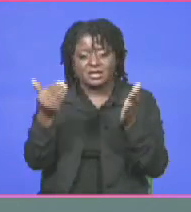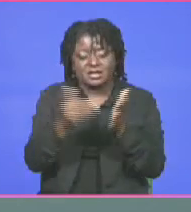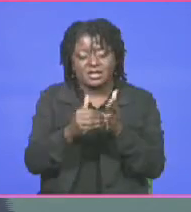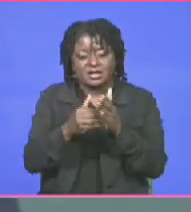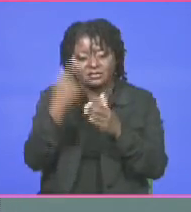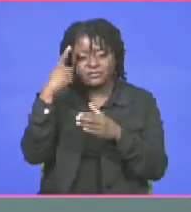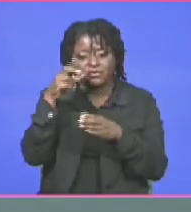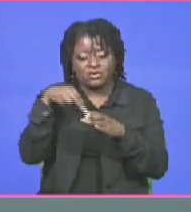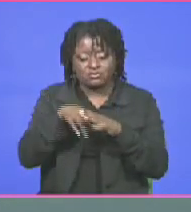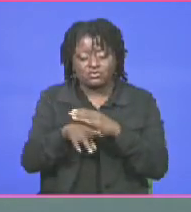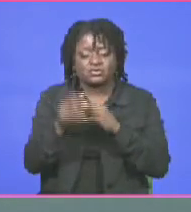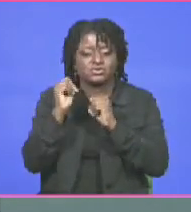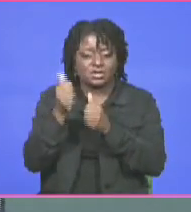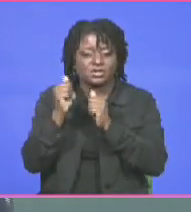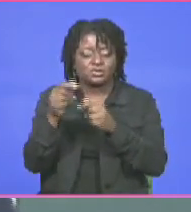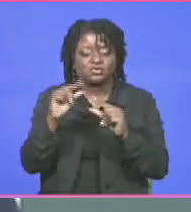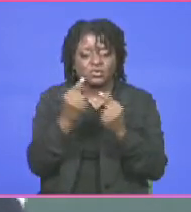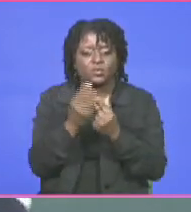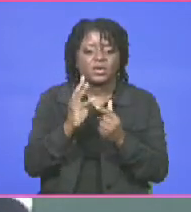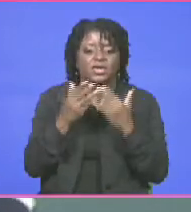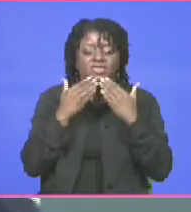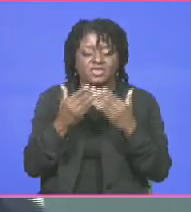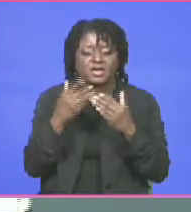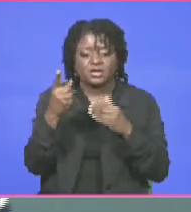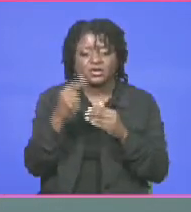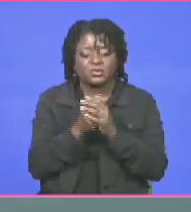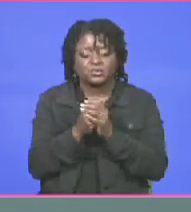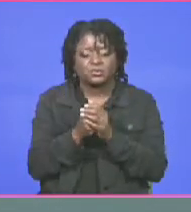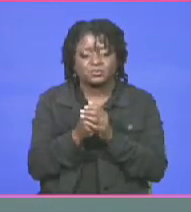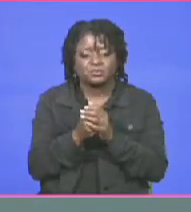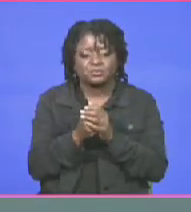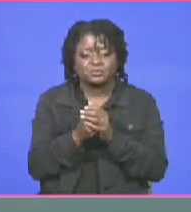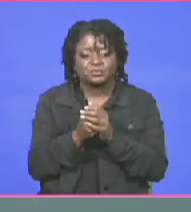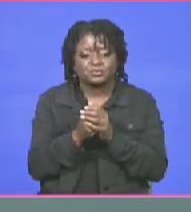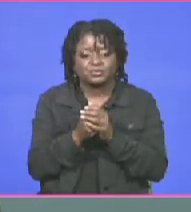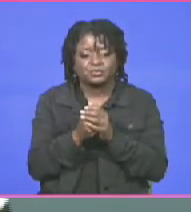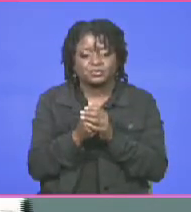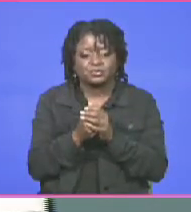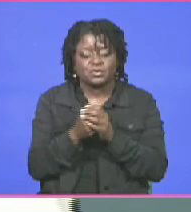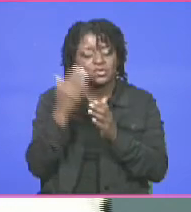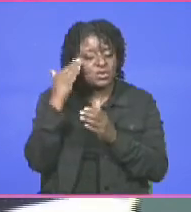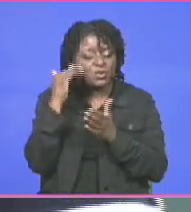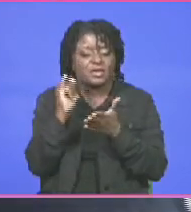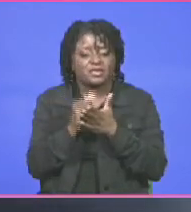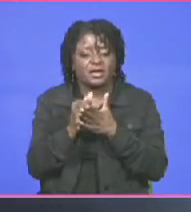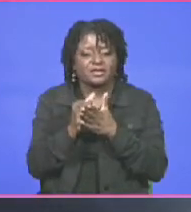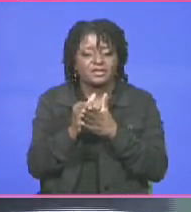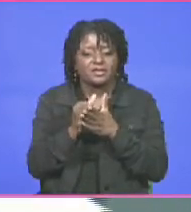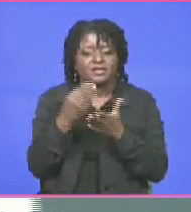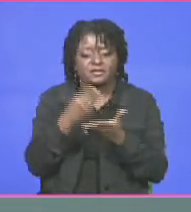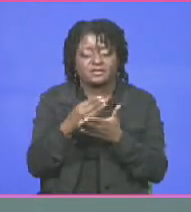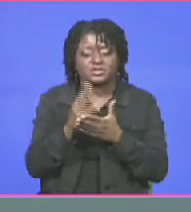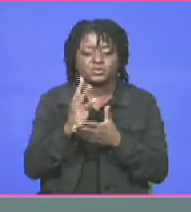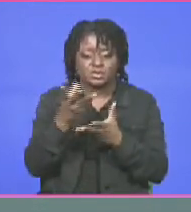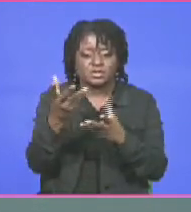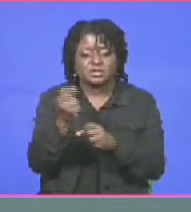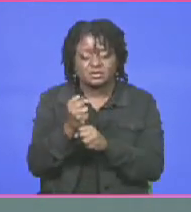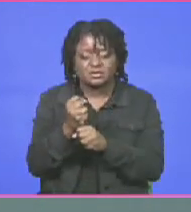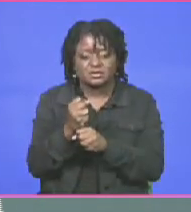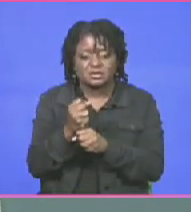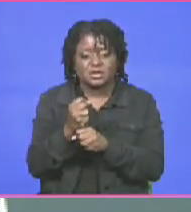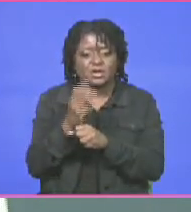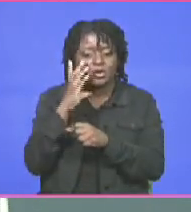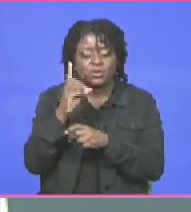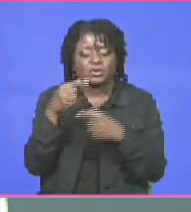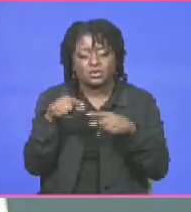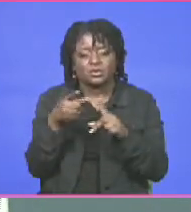the Roots Junkanoo group, we'd like to say thank you, and knowing that the funds that we would have received would